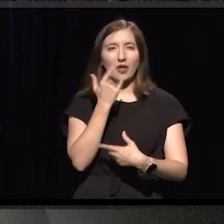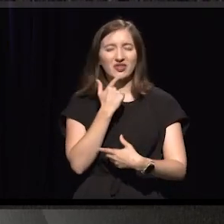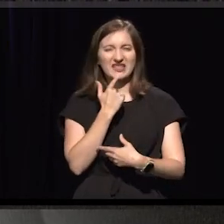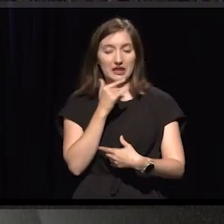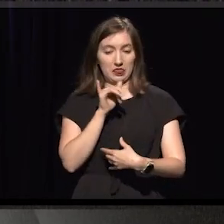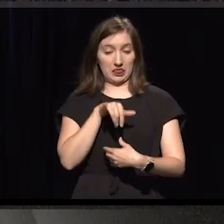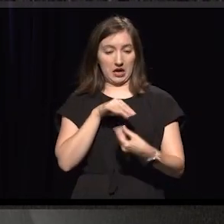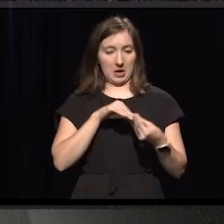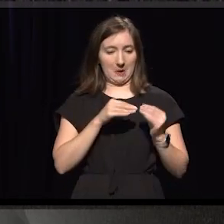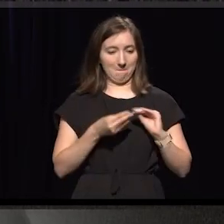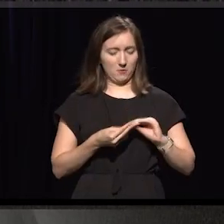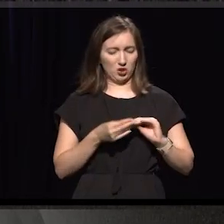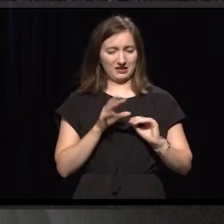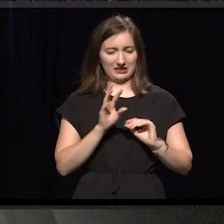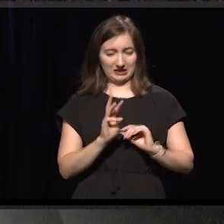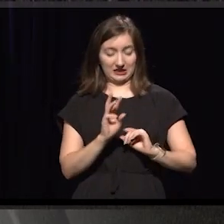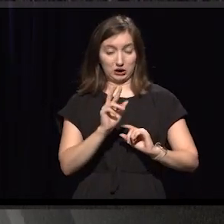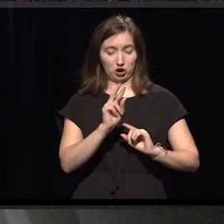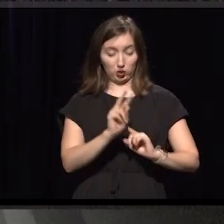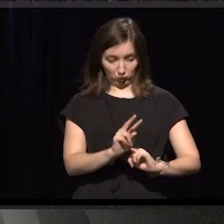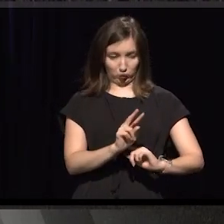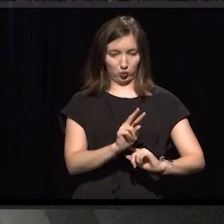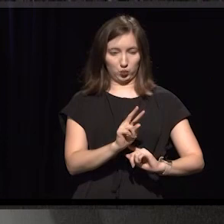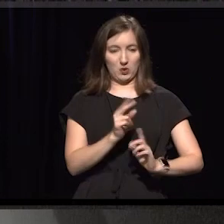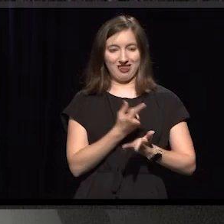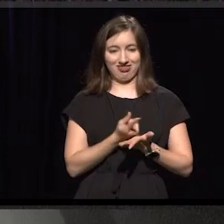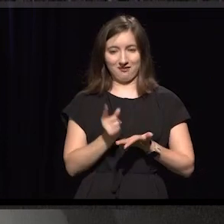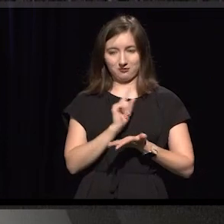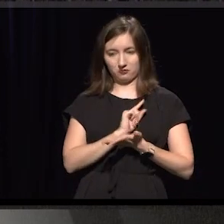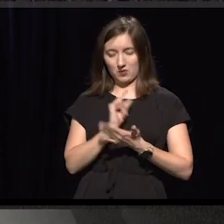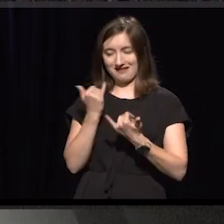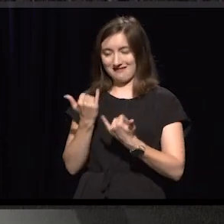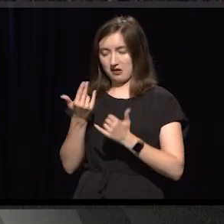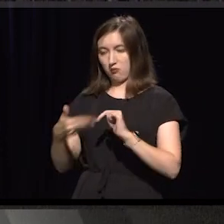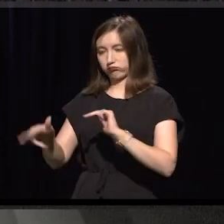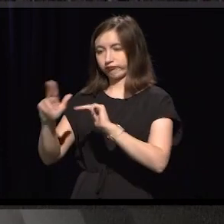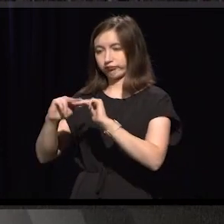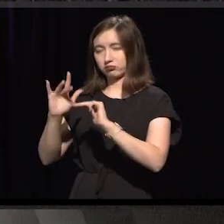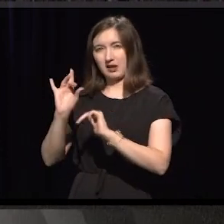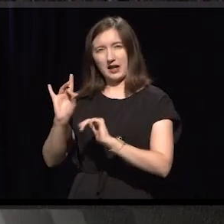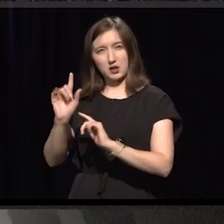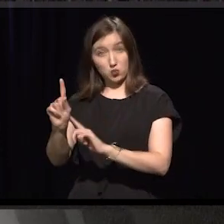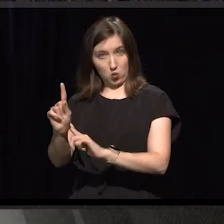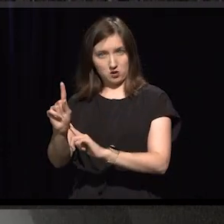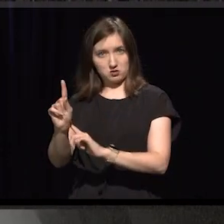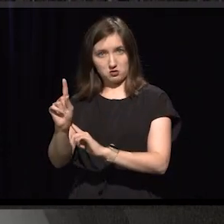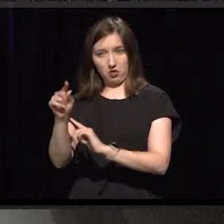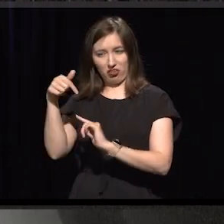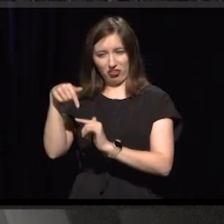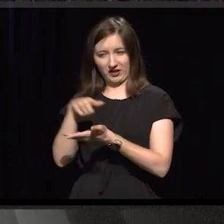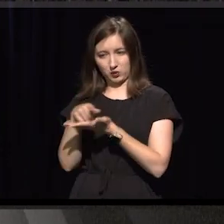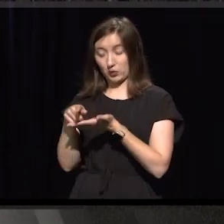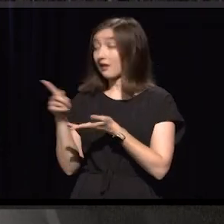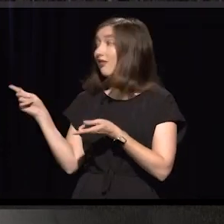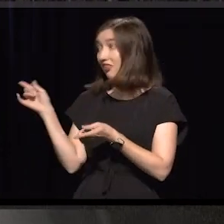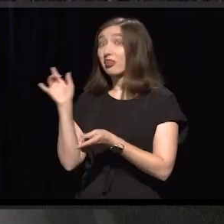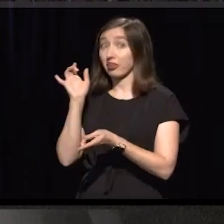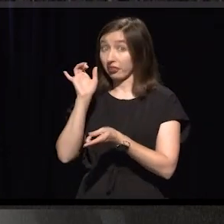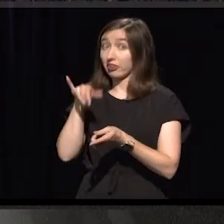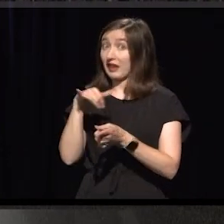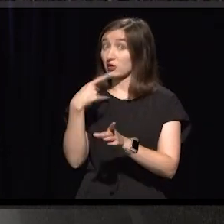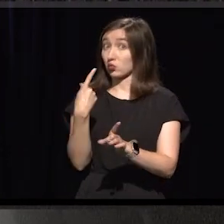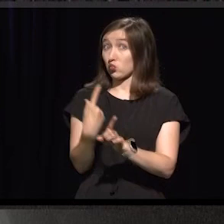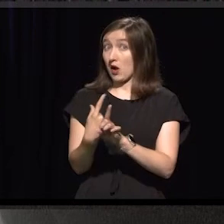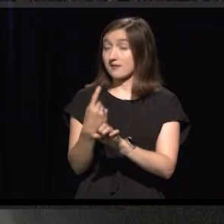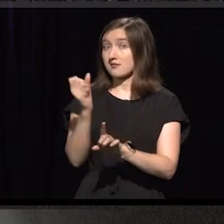it was 62 last week and now it's at 81 this week. So is that right? That is right. It has increased that much in the last